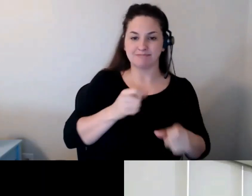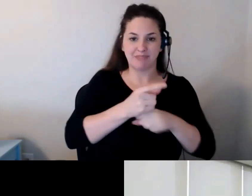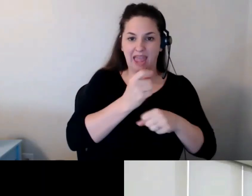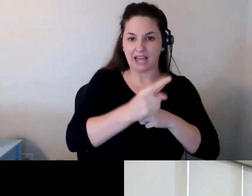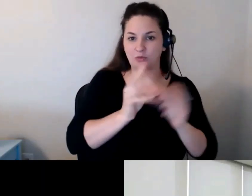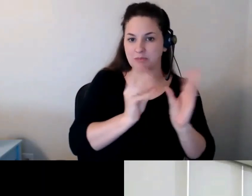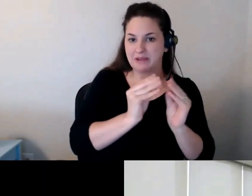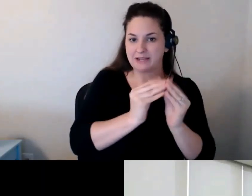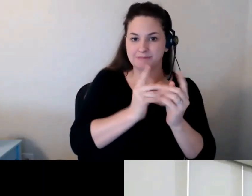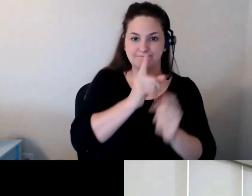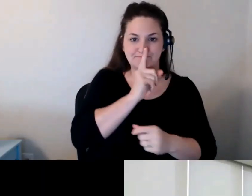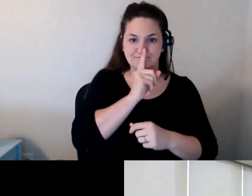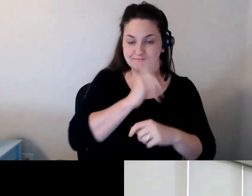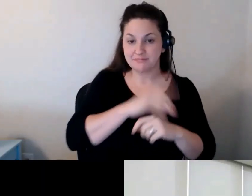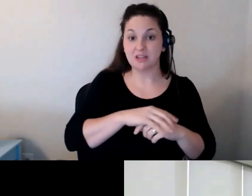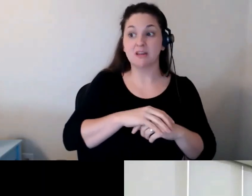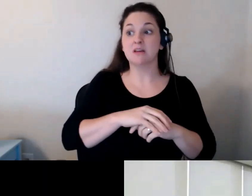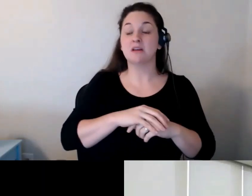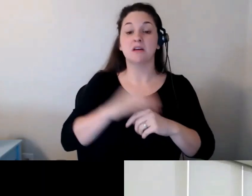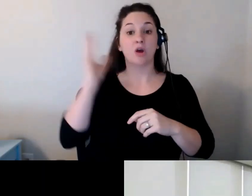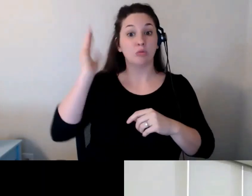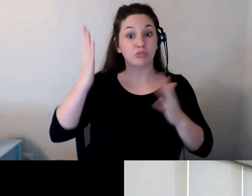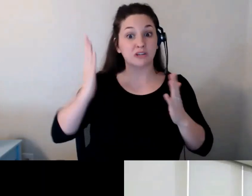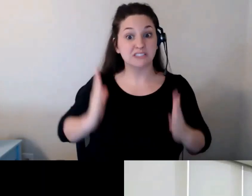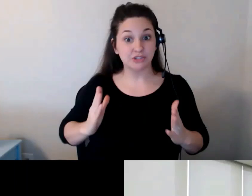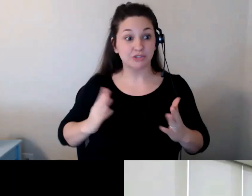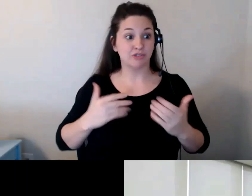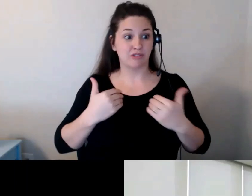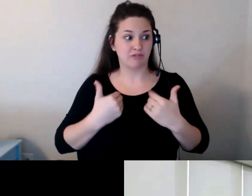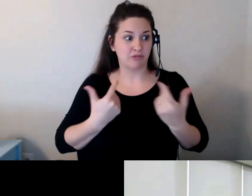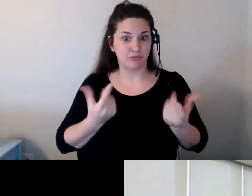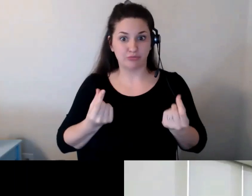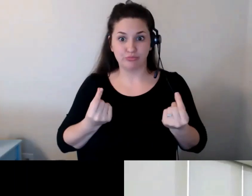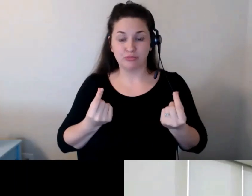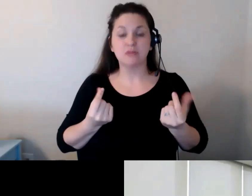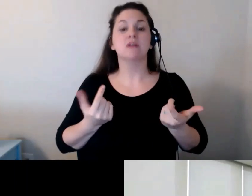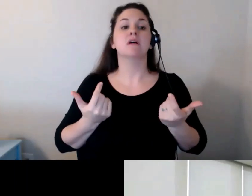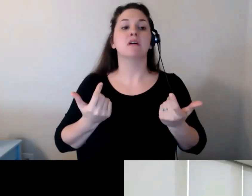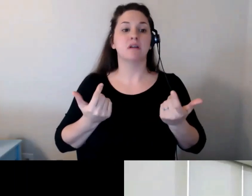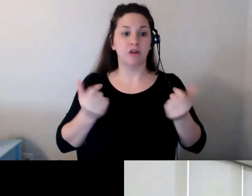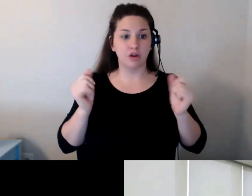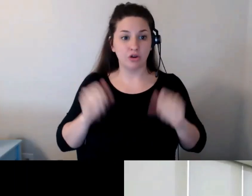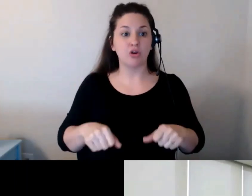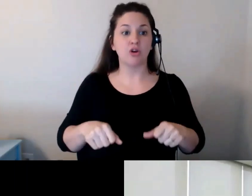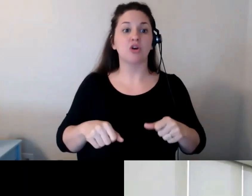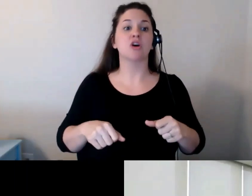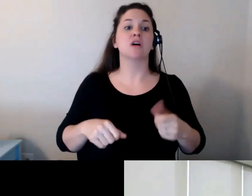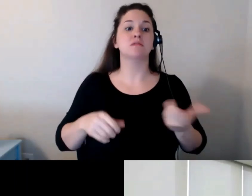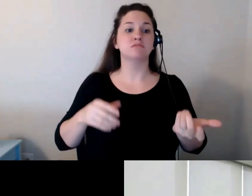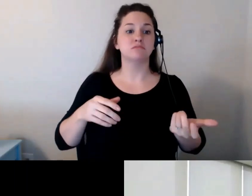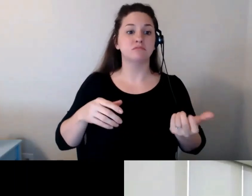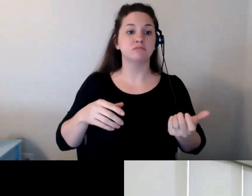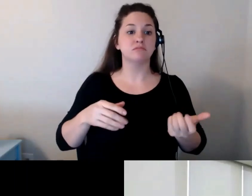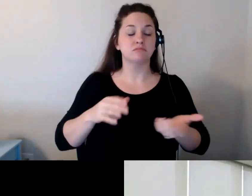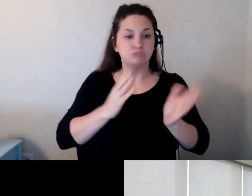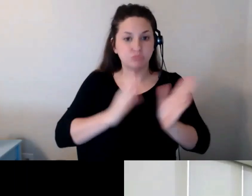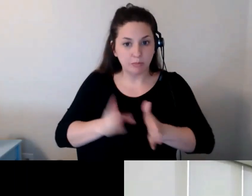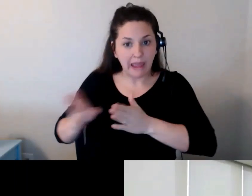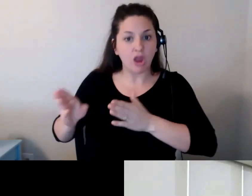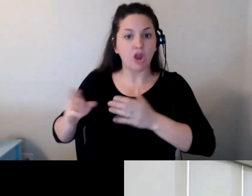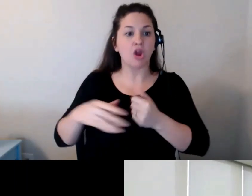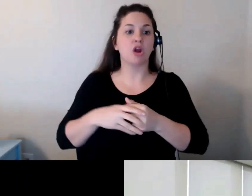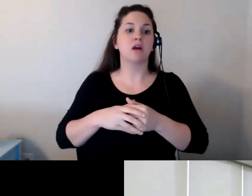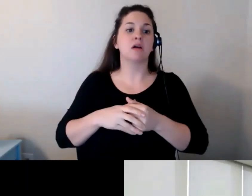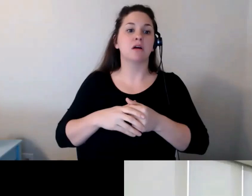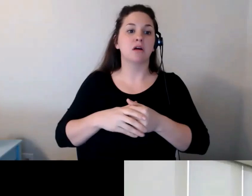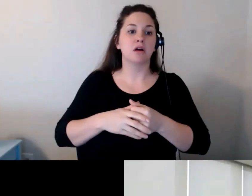those who wanted to present were given this inaugural opportunity of presenting their papers and preparing them in